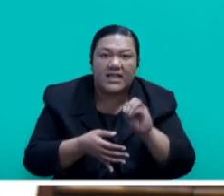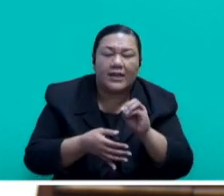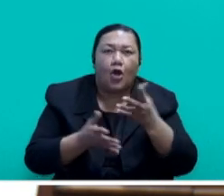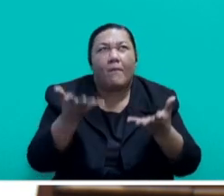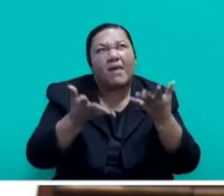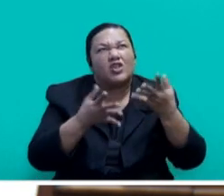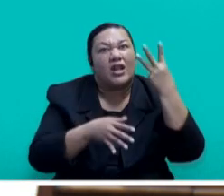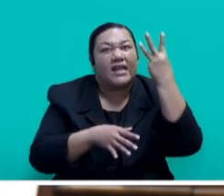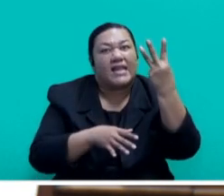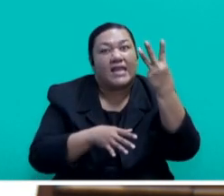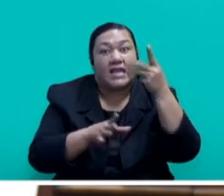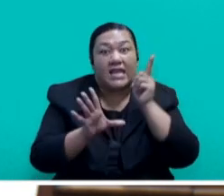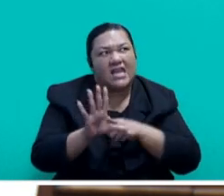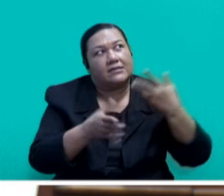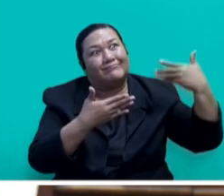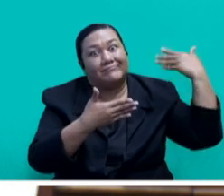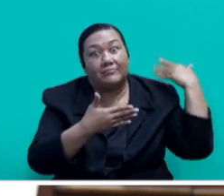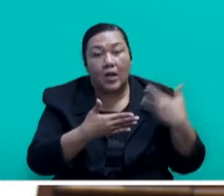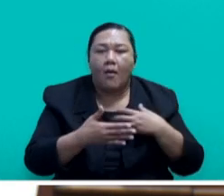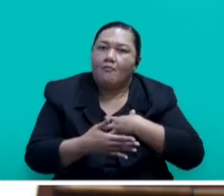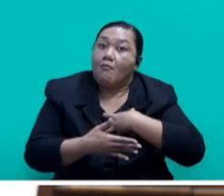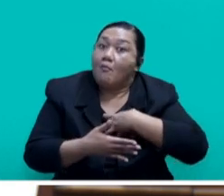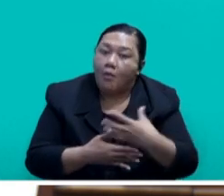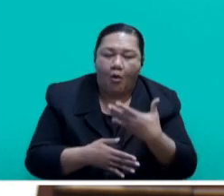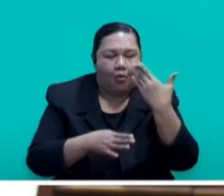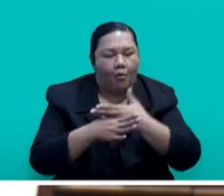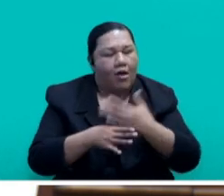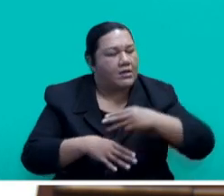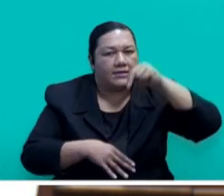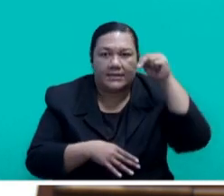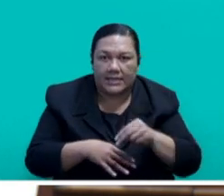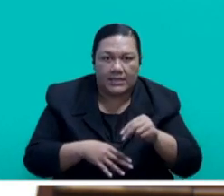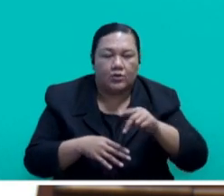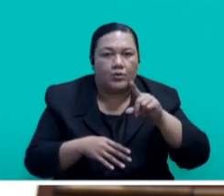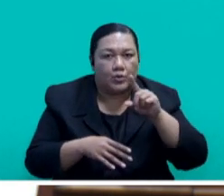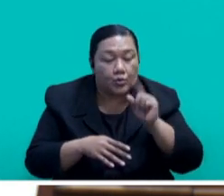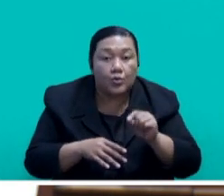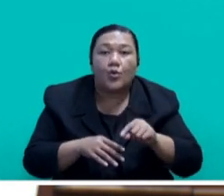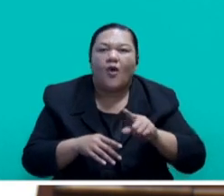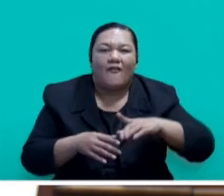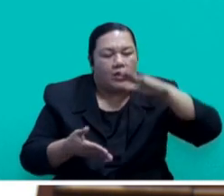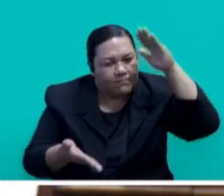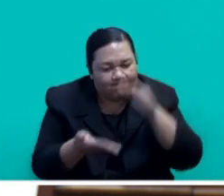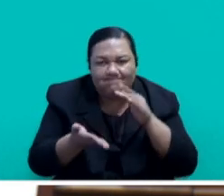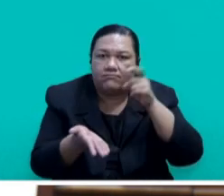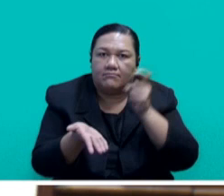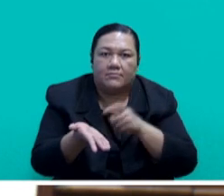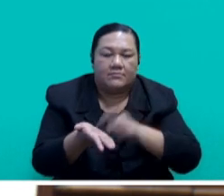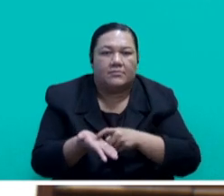years, more work is necessary to further reduce our deficit to a desirable level